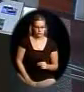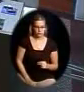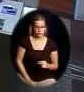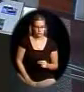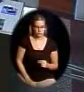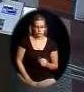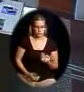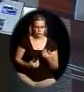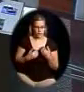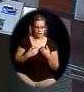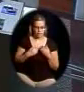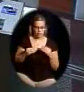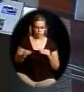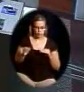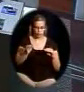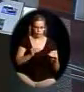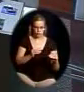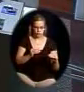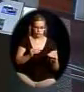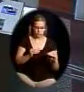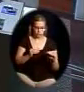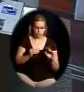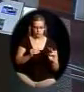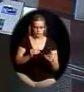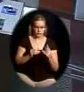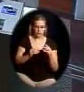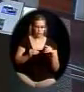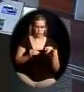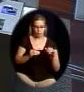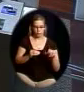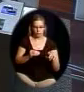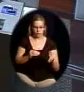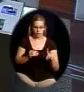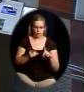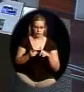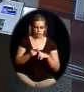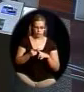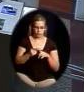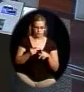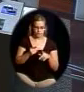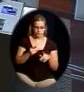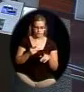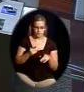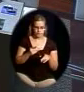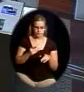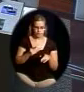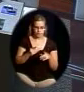Thank you. I have a motion by Ms. Wilhelm and a second by Mr. Poland to